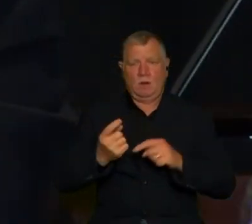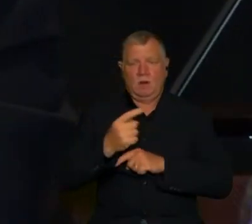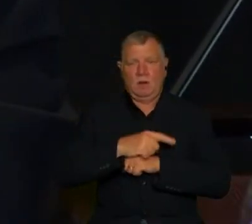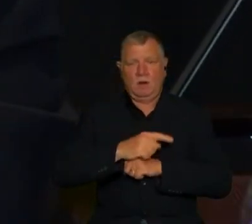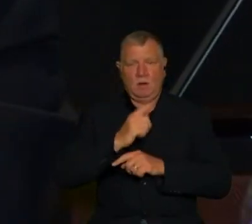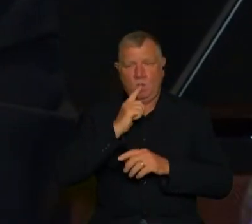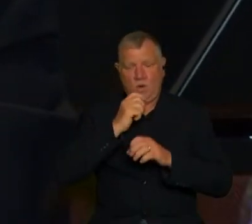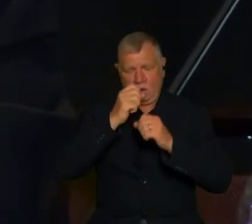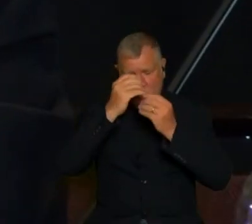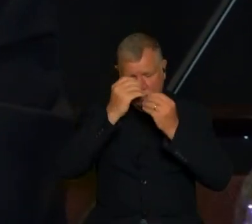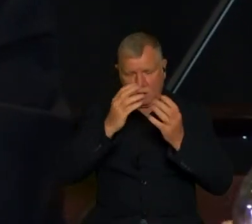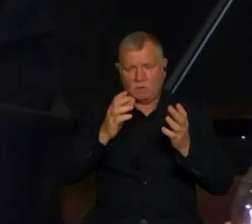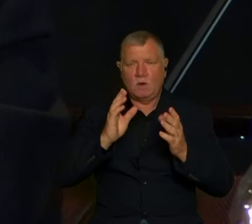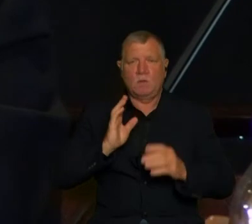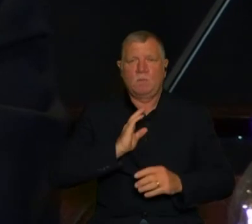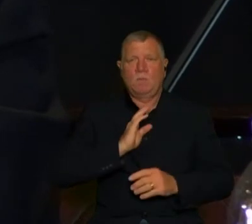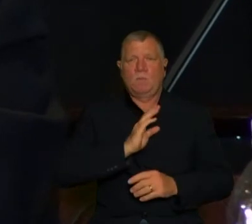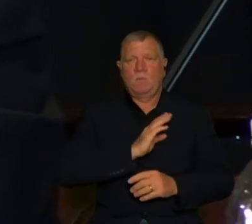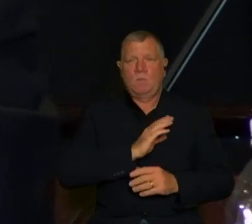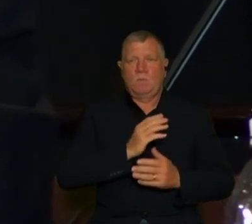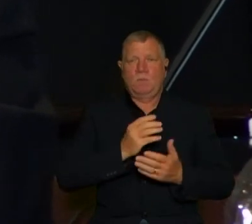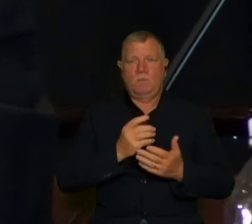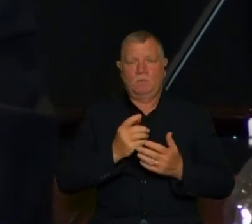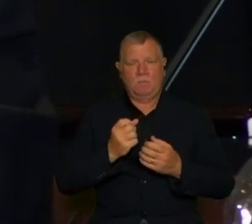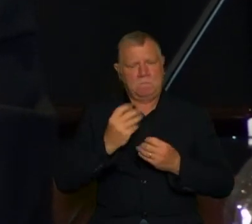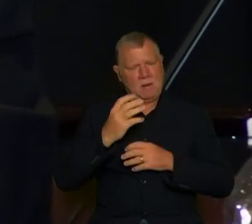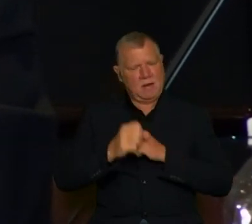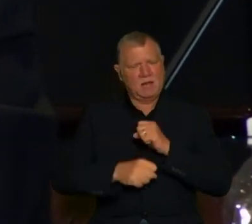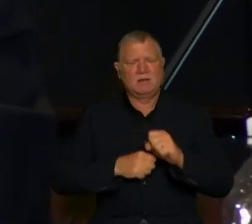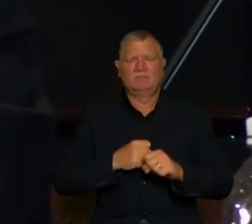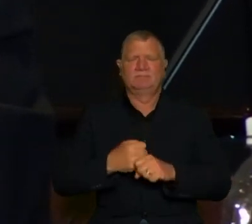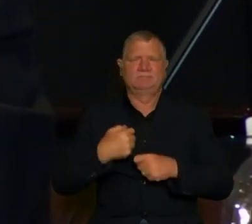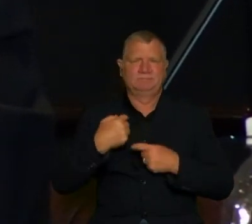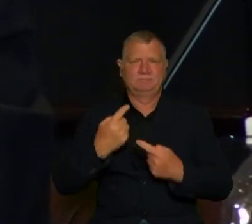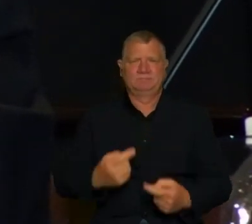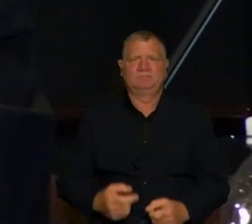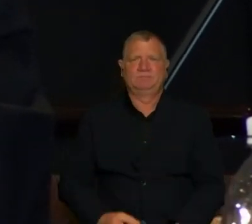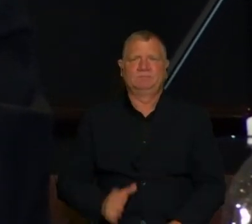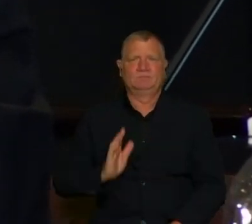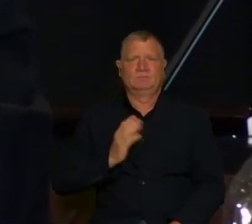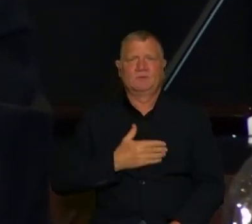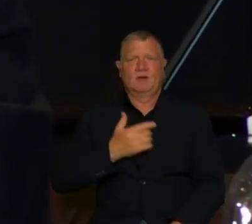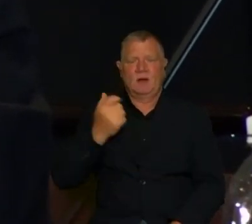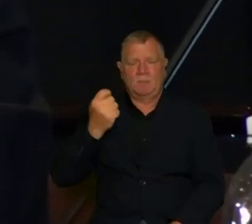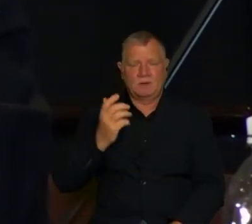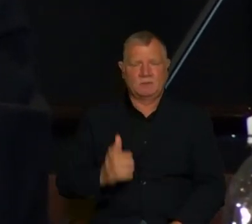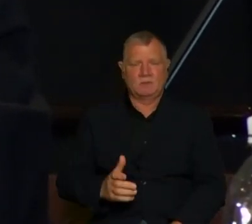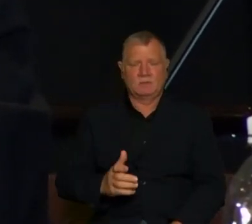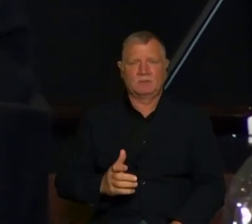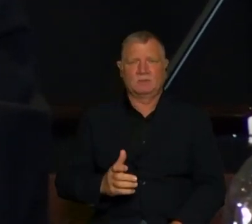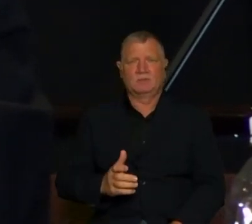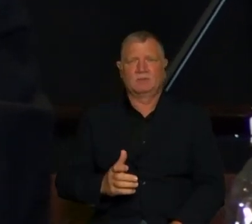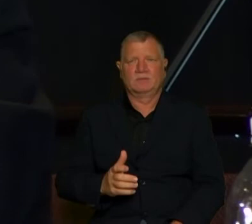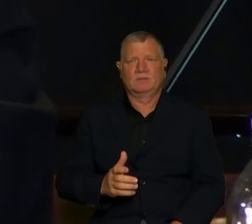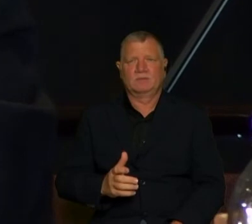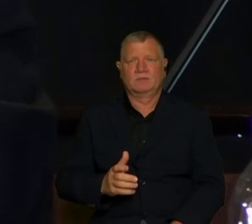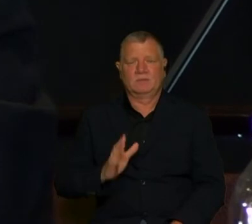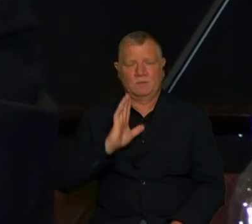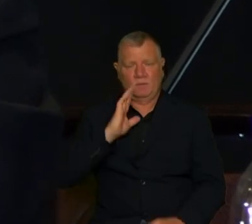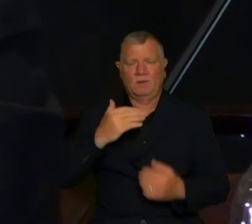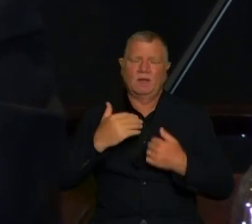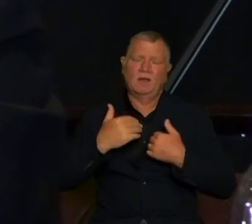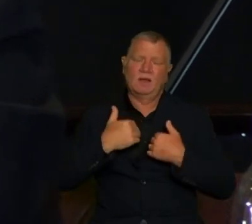the pension board. Over many years, our pensioners, los pensionados, have